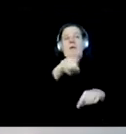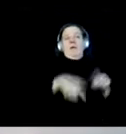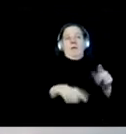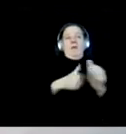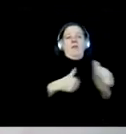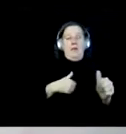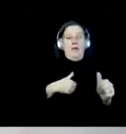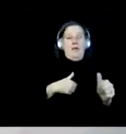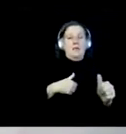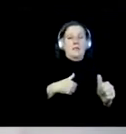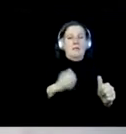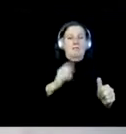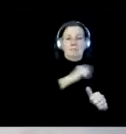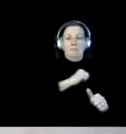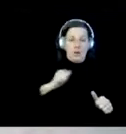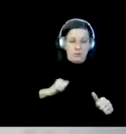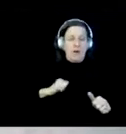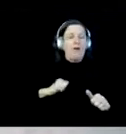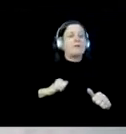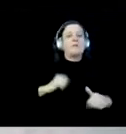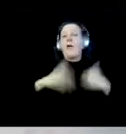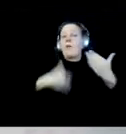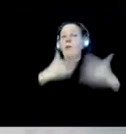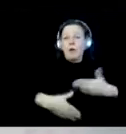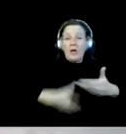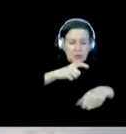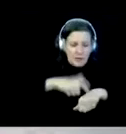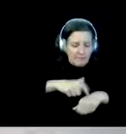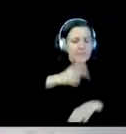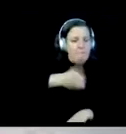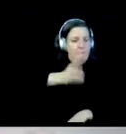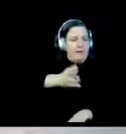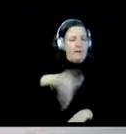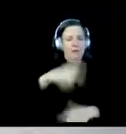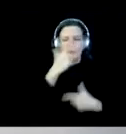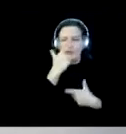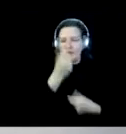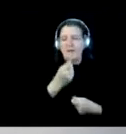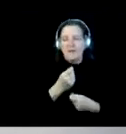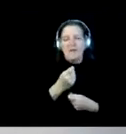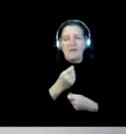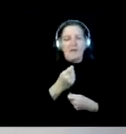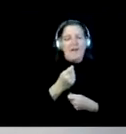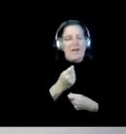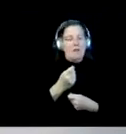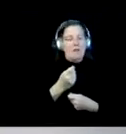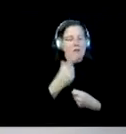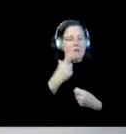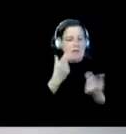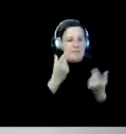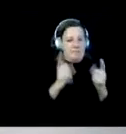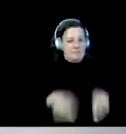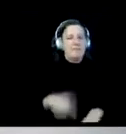of time and history, I think is an interesting conceit. And it's something that, does come